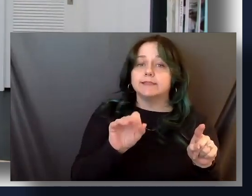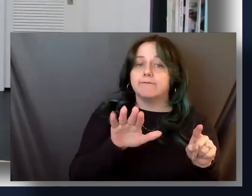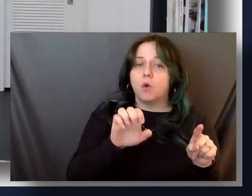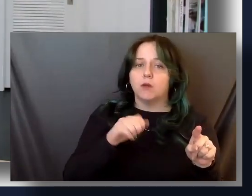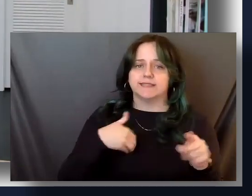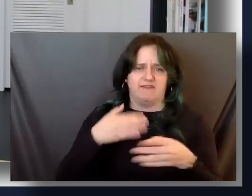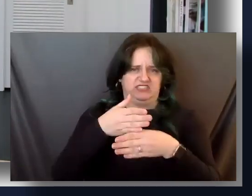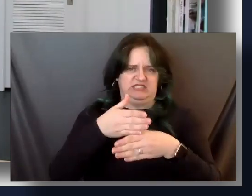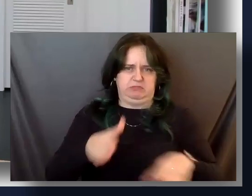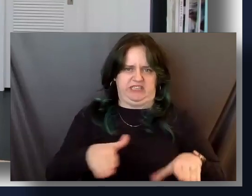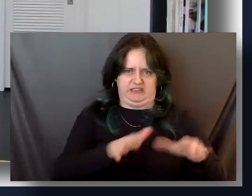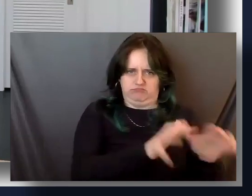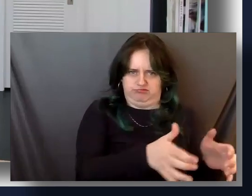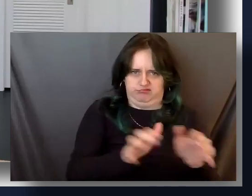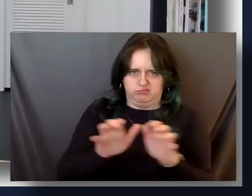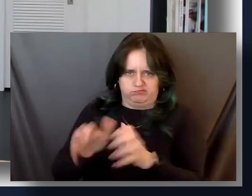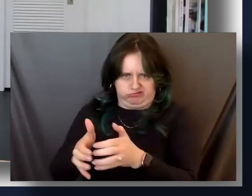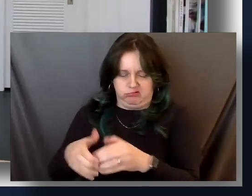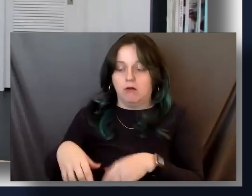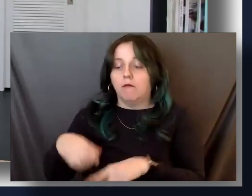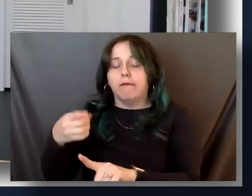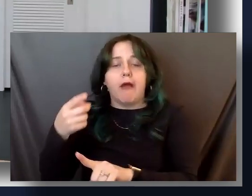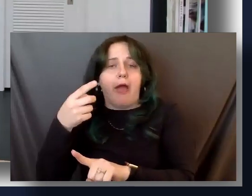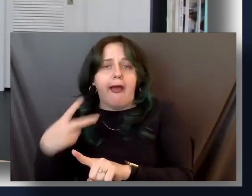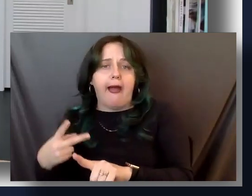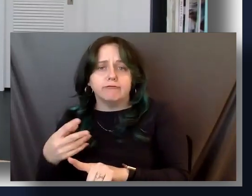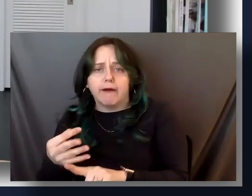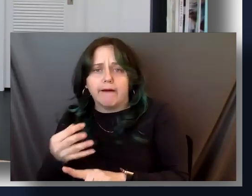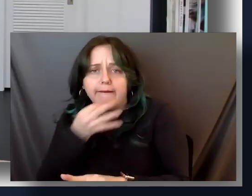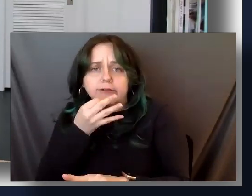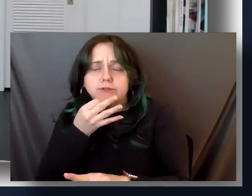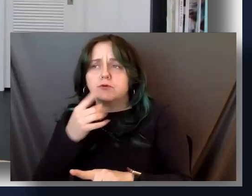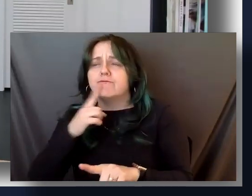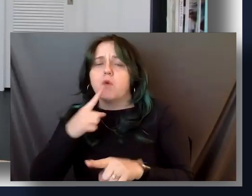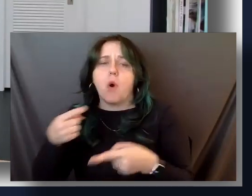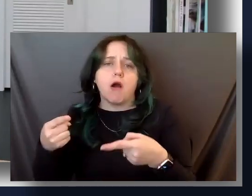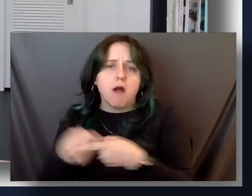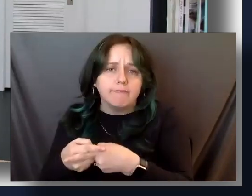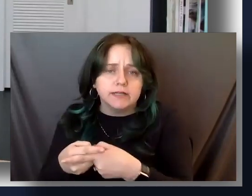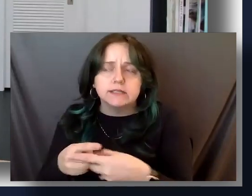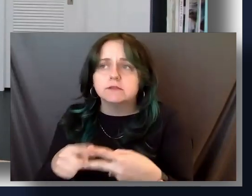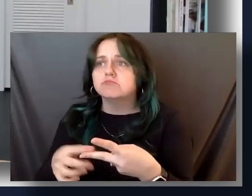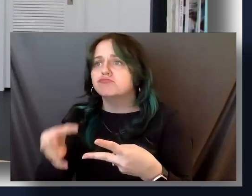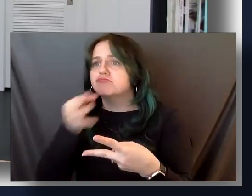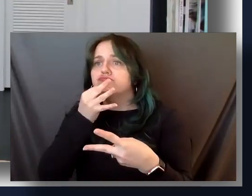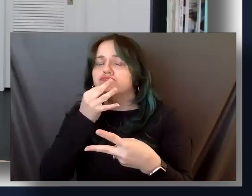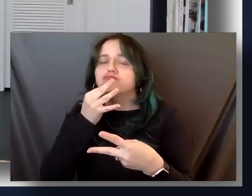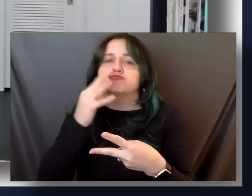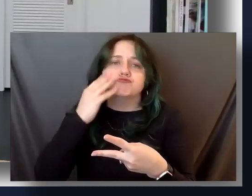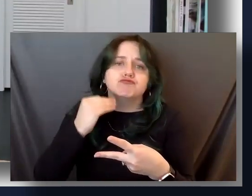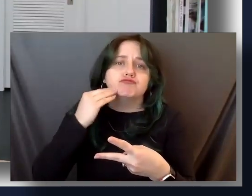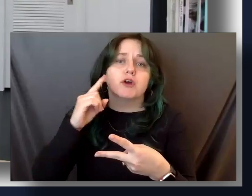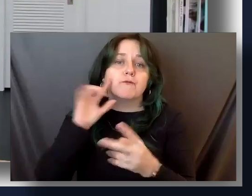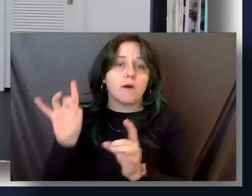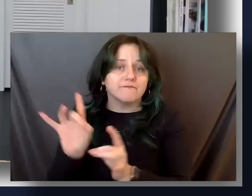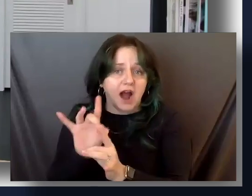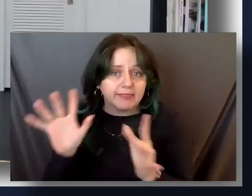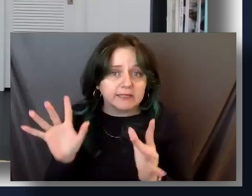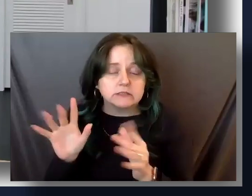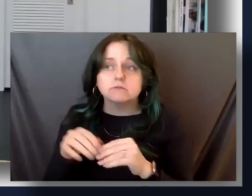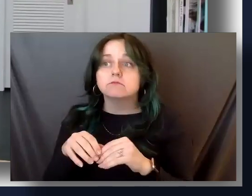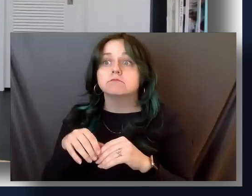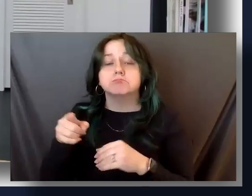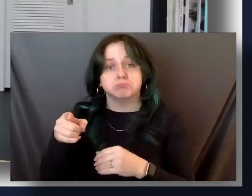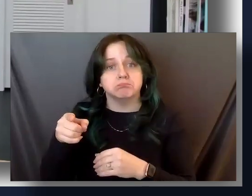two types of people. Half the task force were experts on conflict and violence,